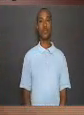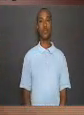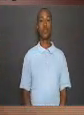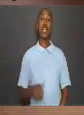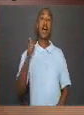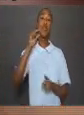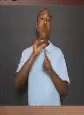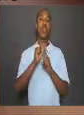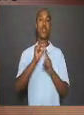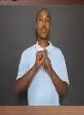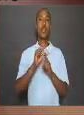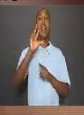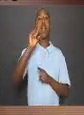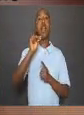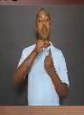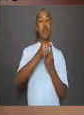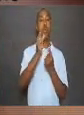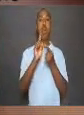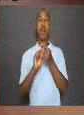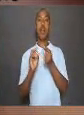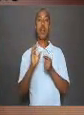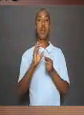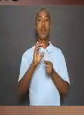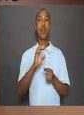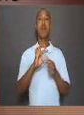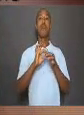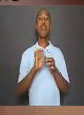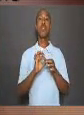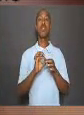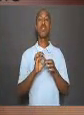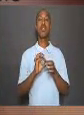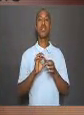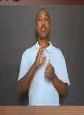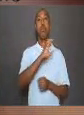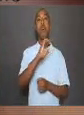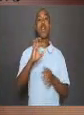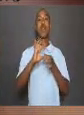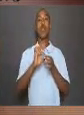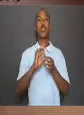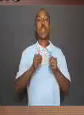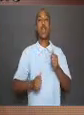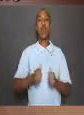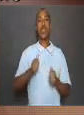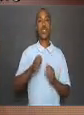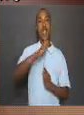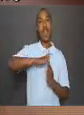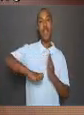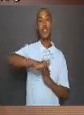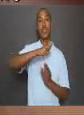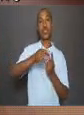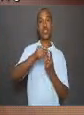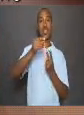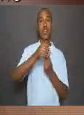other words, nonpolar bonds are covalent bonds in which electrons are